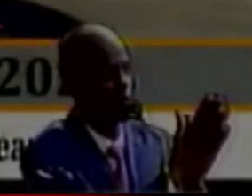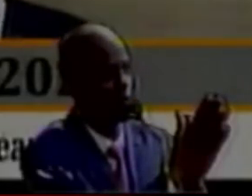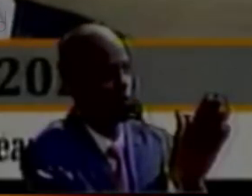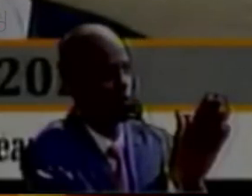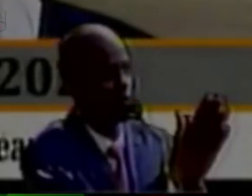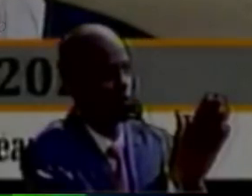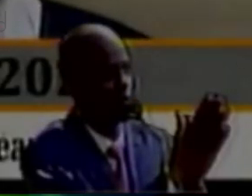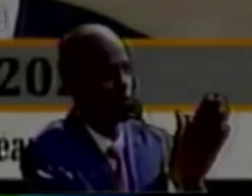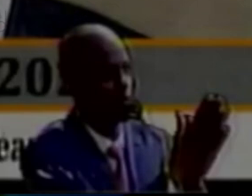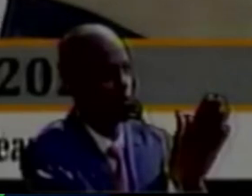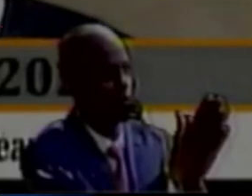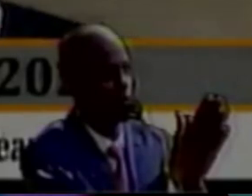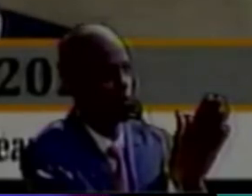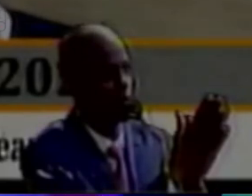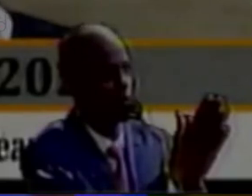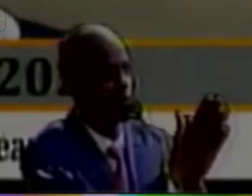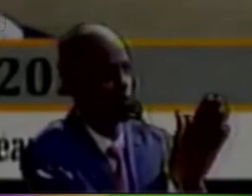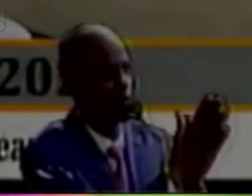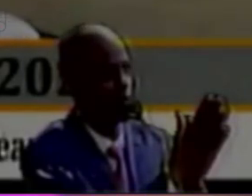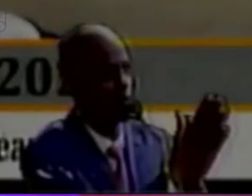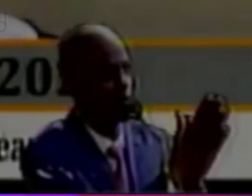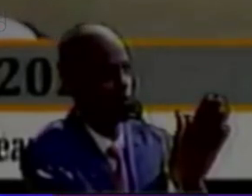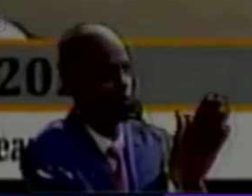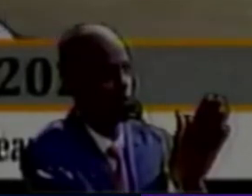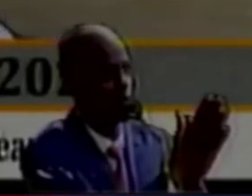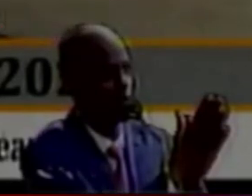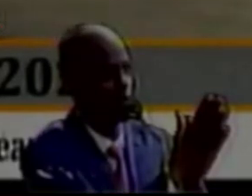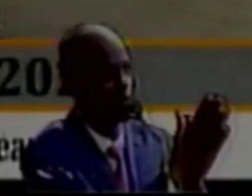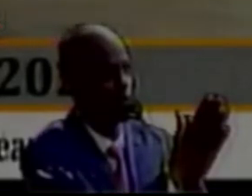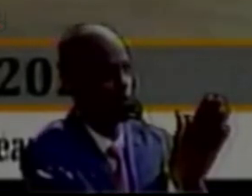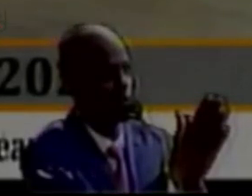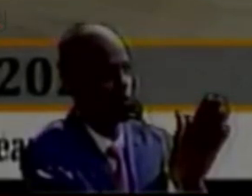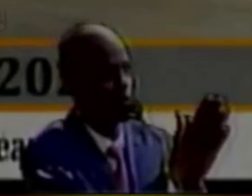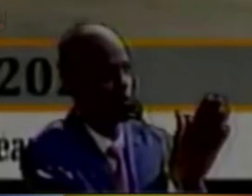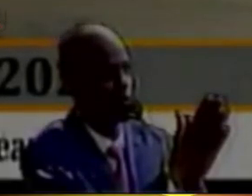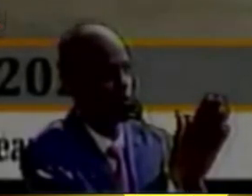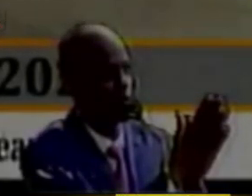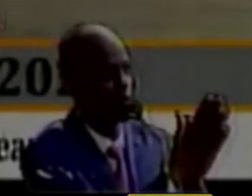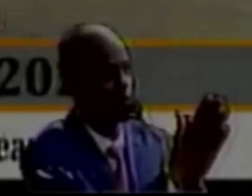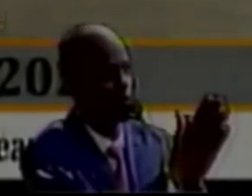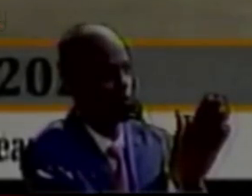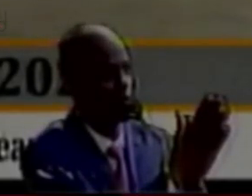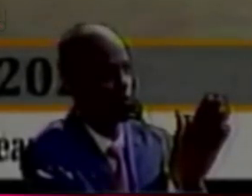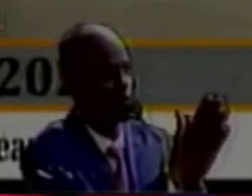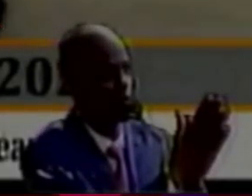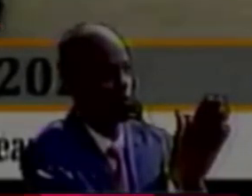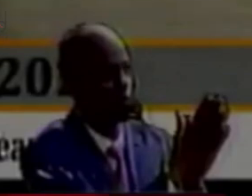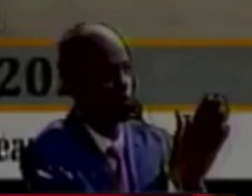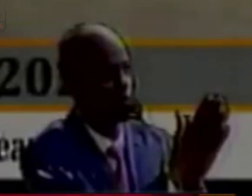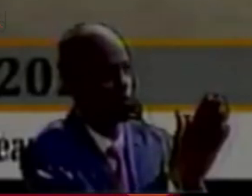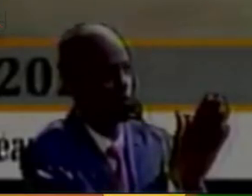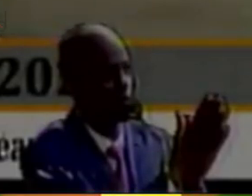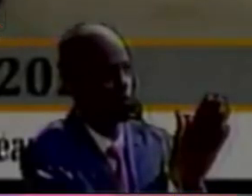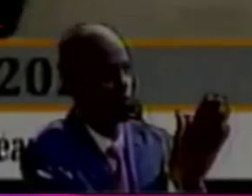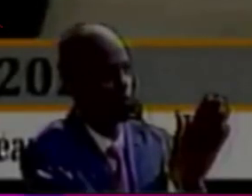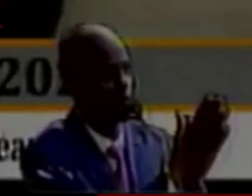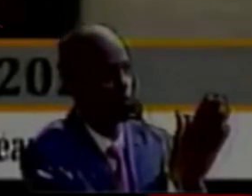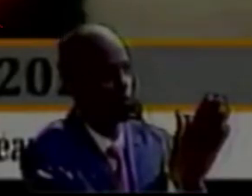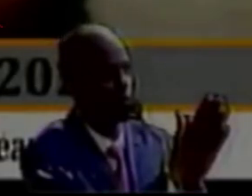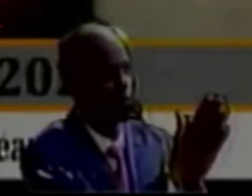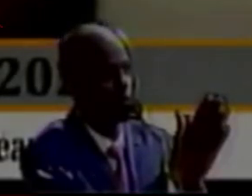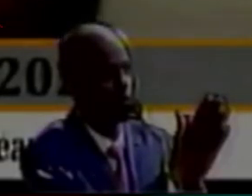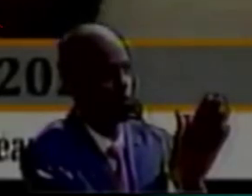hurricanes as well. So we know the devastation that goes when you have an earthquake or you have a hurricane. So